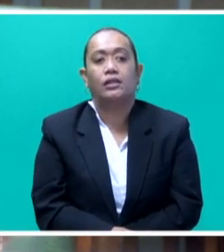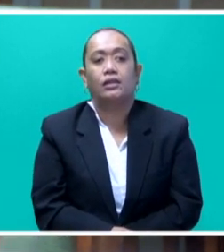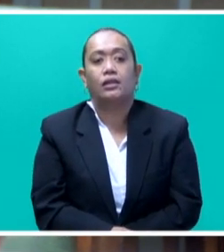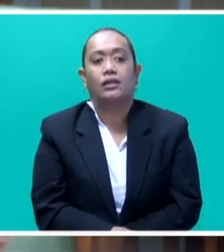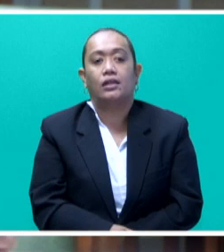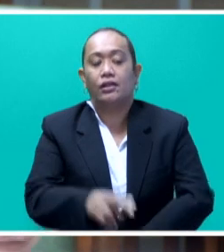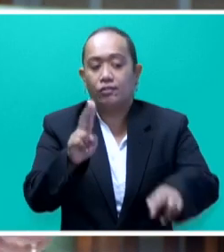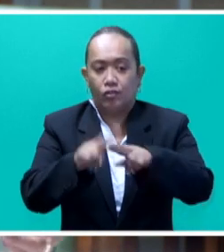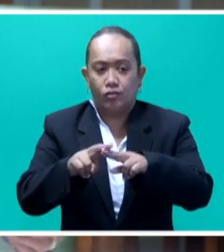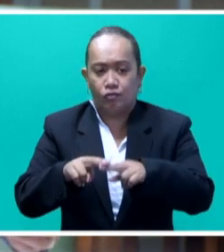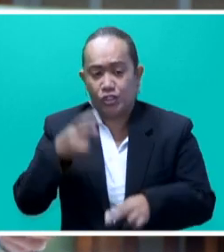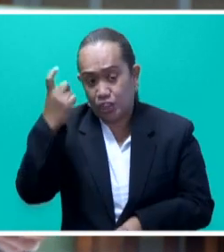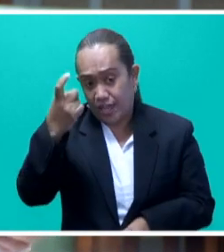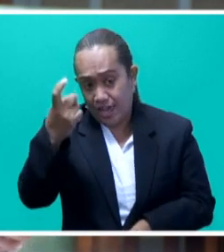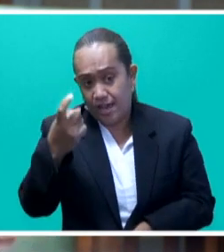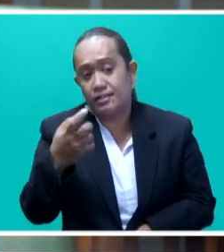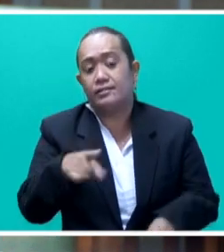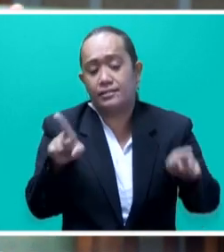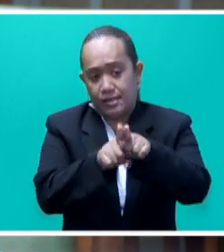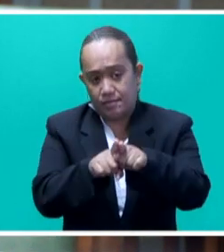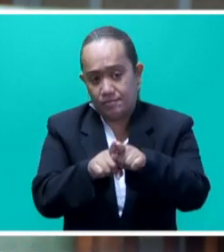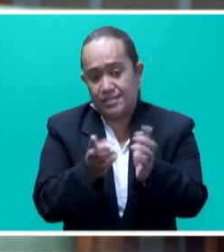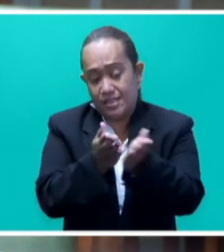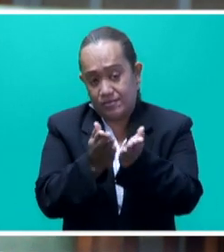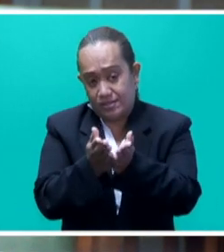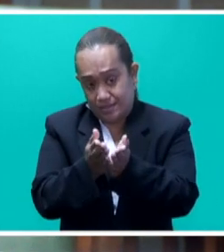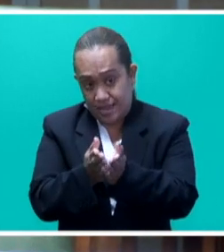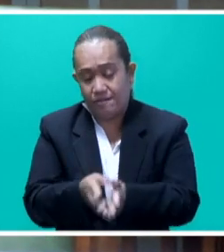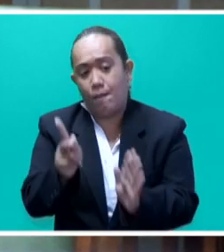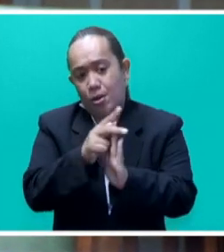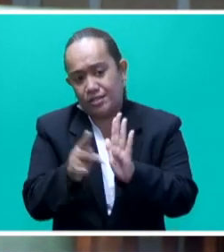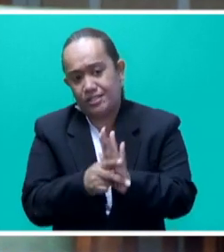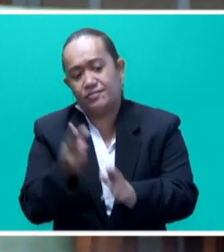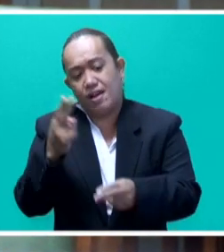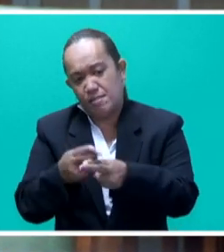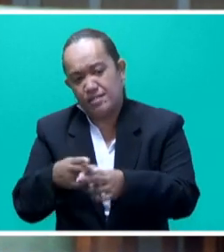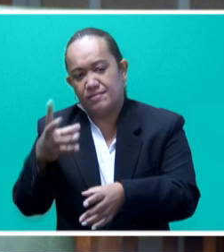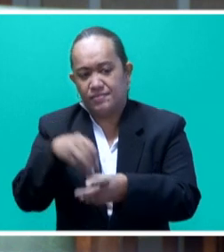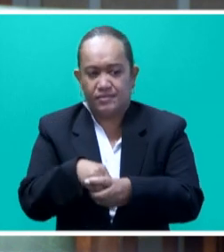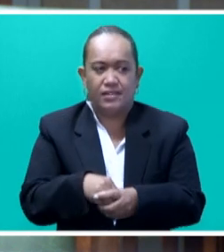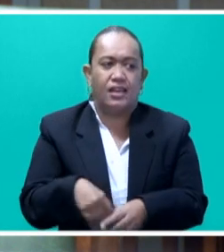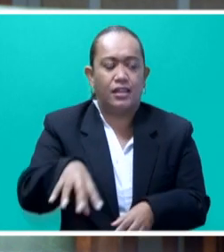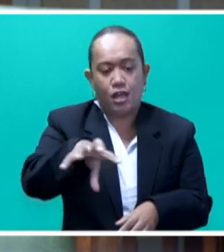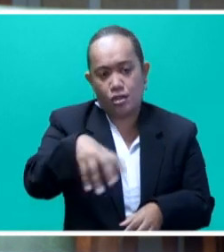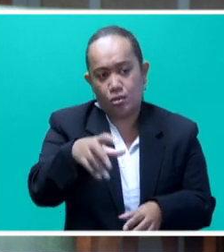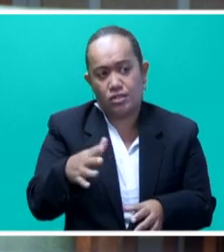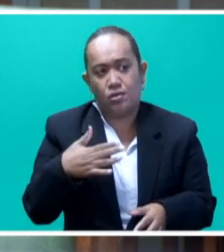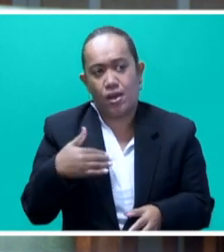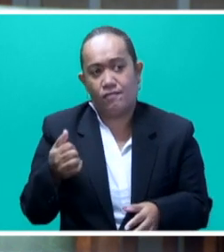Care, which already provides services to government for microinsurance policies for farmers and those in the social welfare